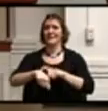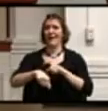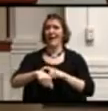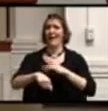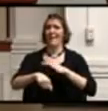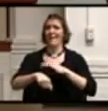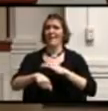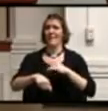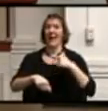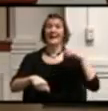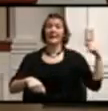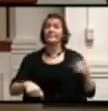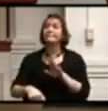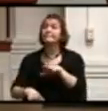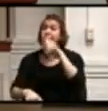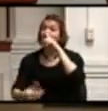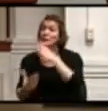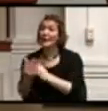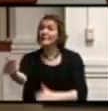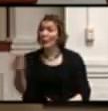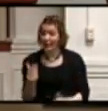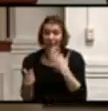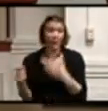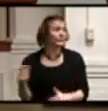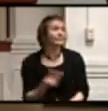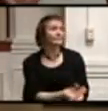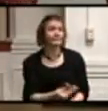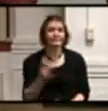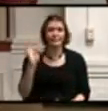up to the window, find out what they need, and take care of it that way.